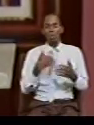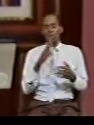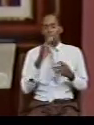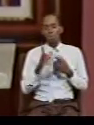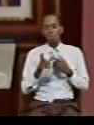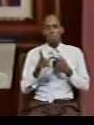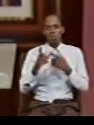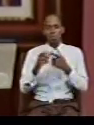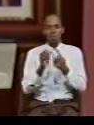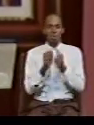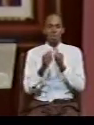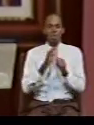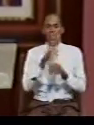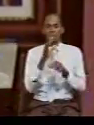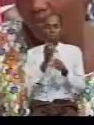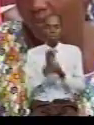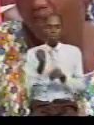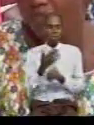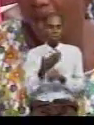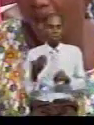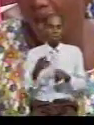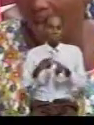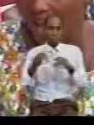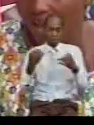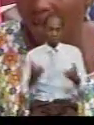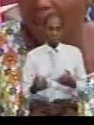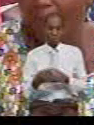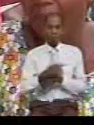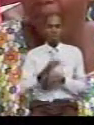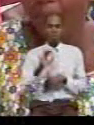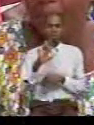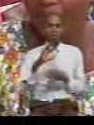today, the story will change.